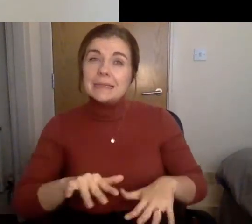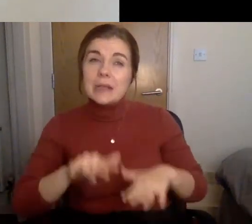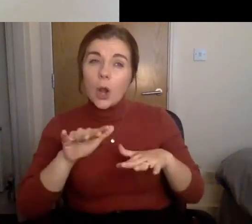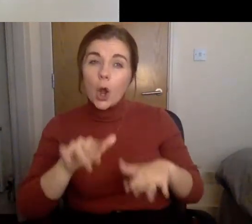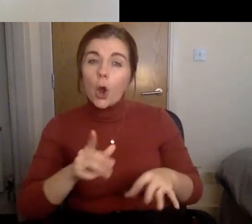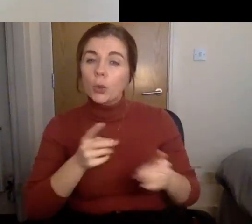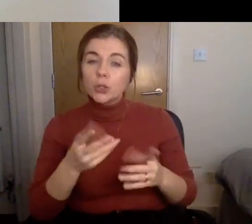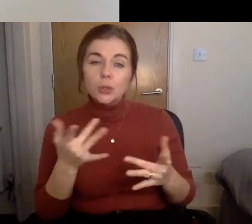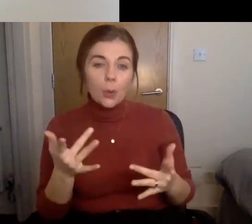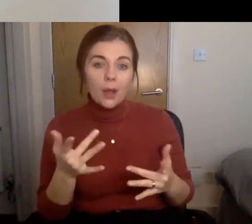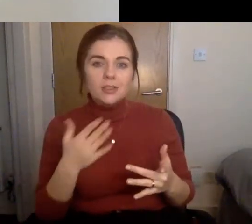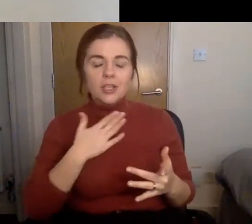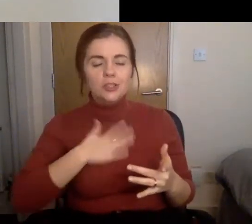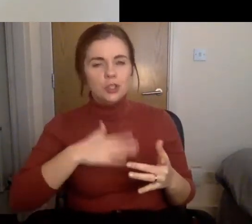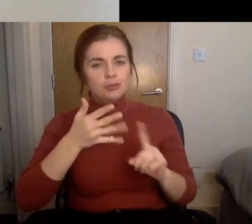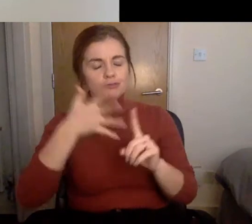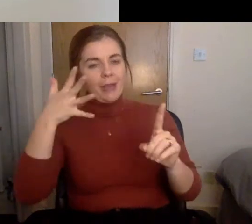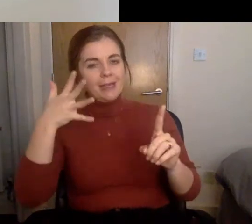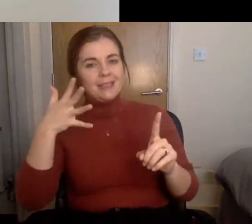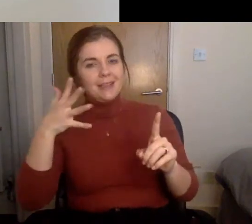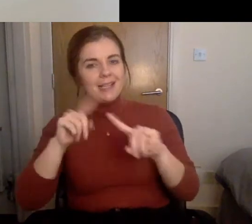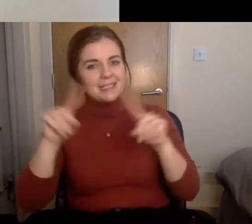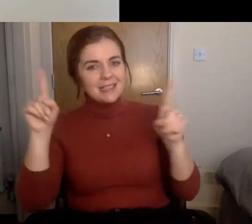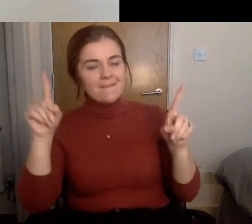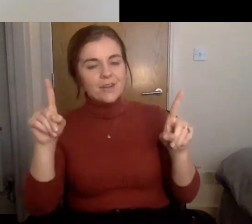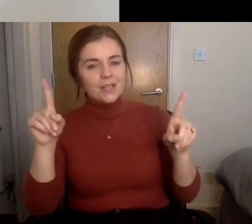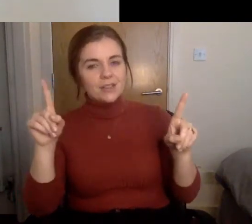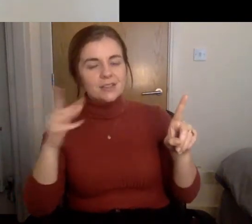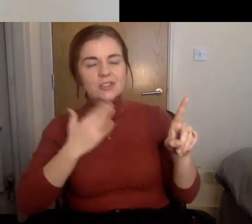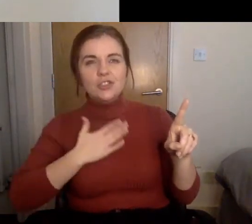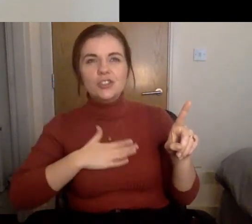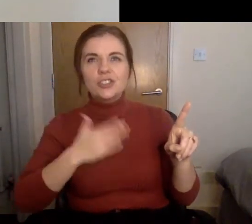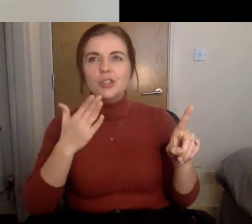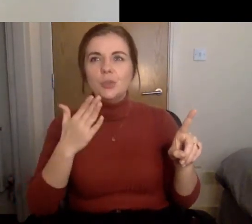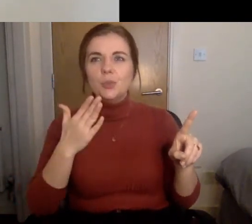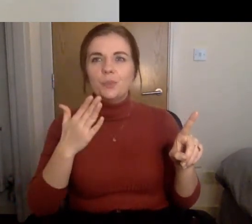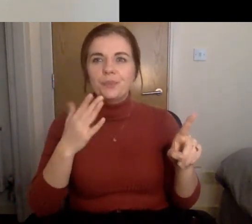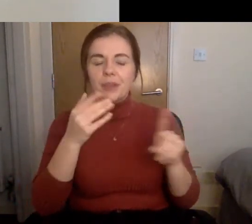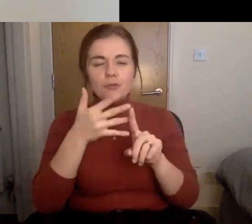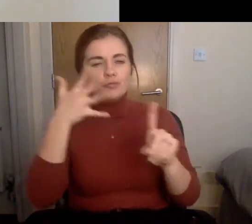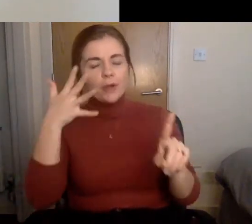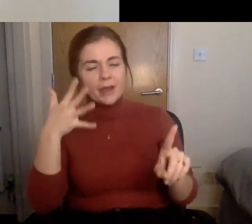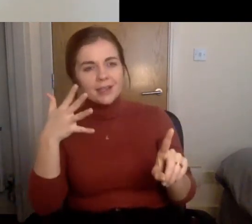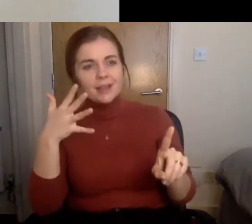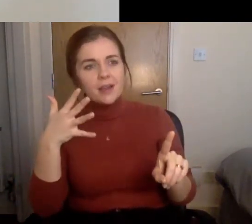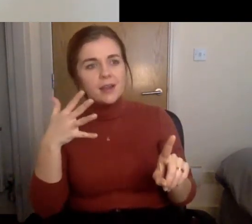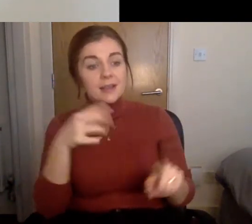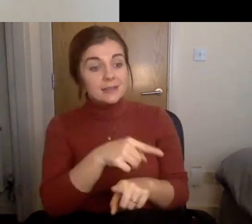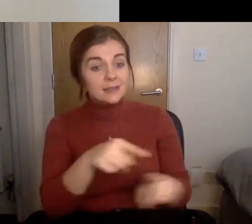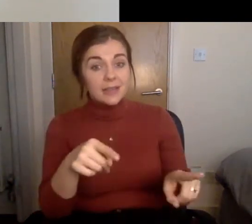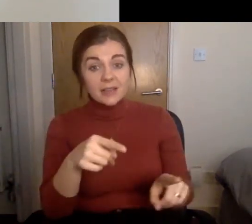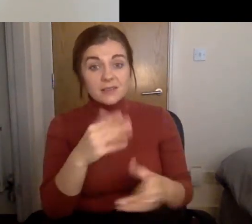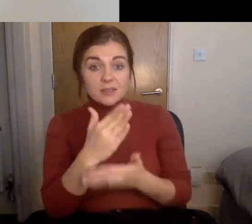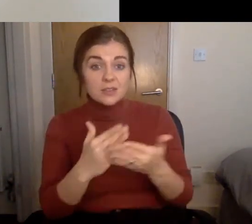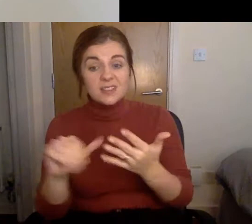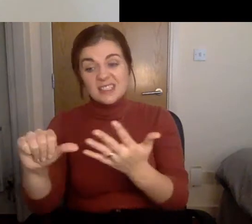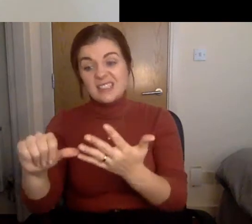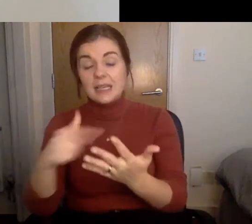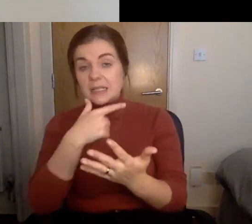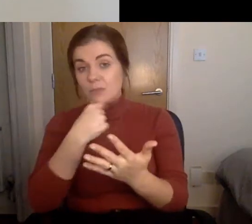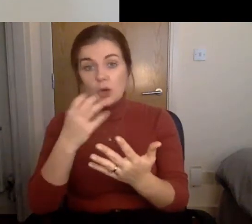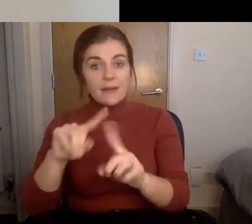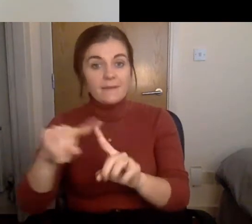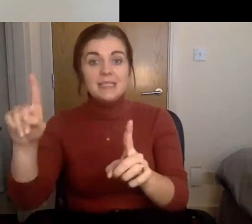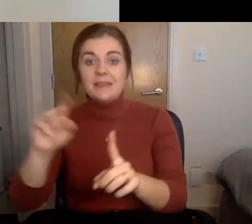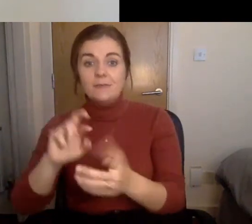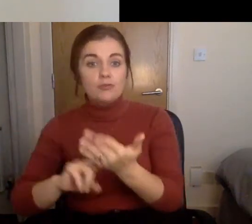to recognize difference, to recognize that these boys come from a different religious tradition. But I